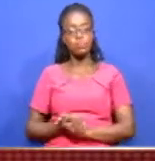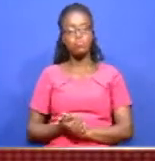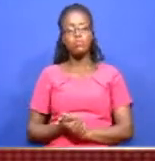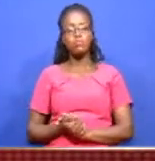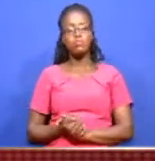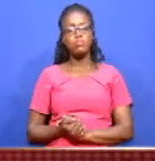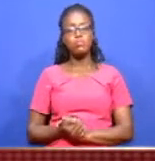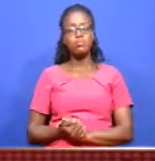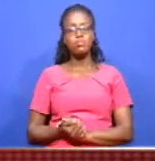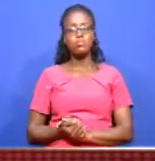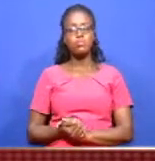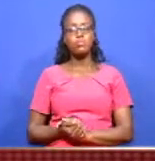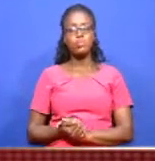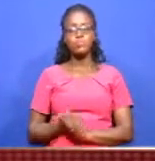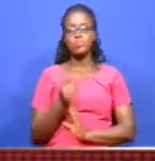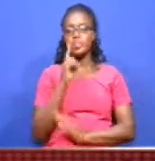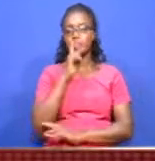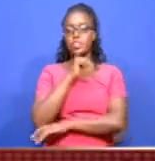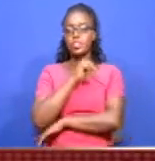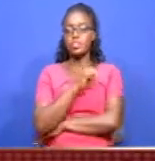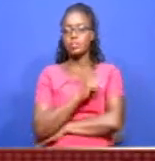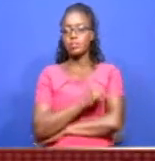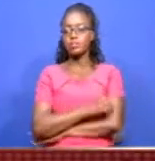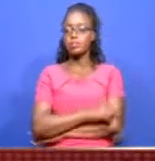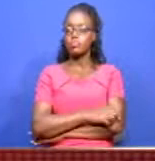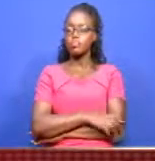I think that is all that I had to respond to. Yeah.